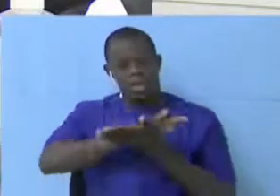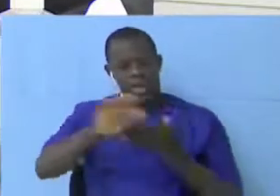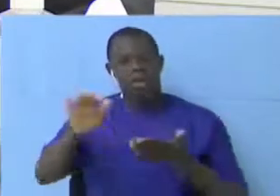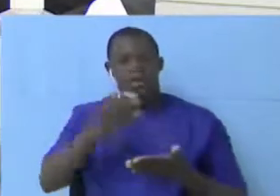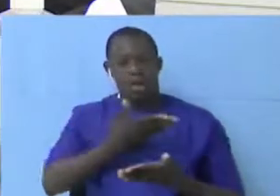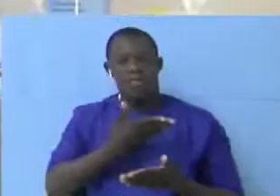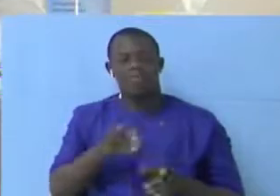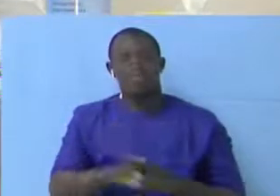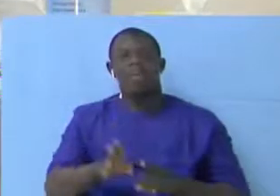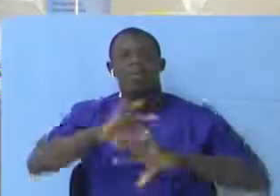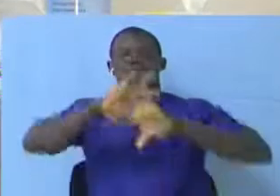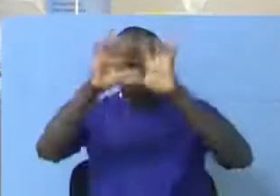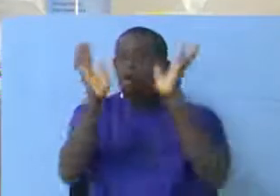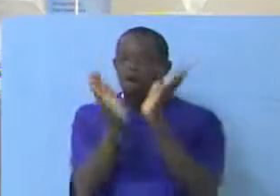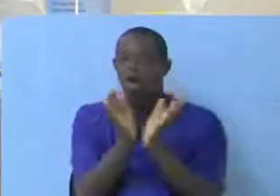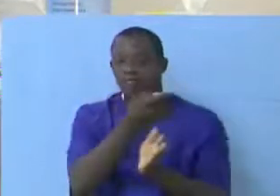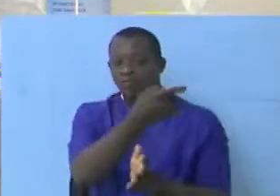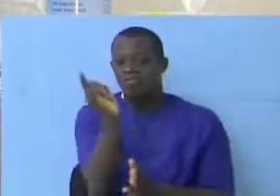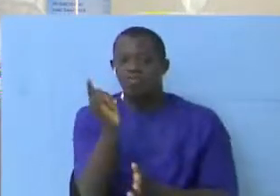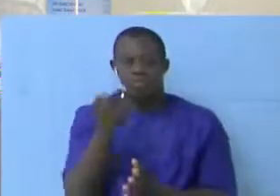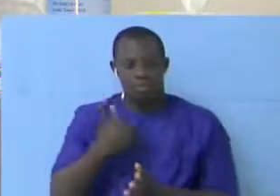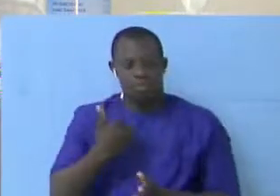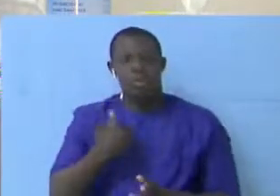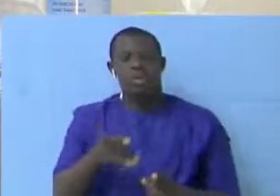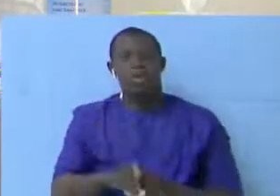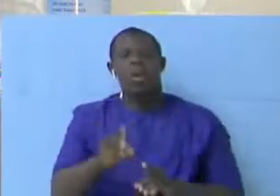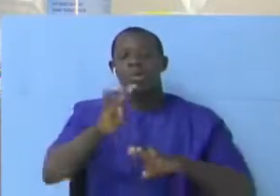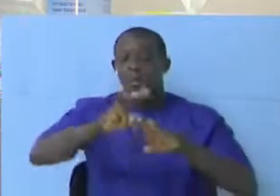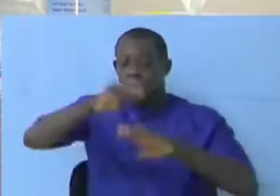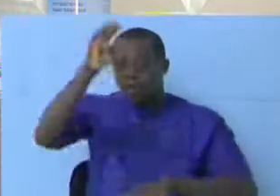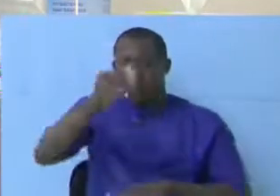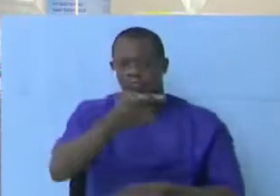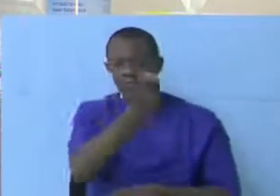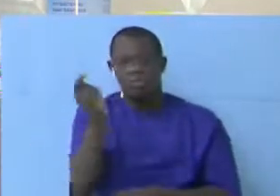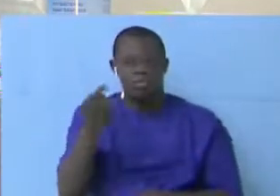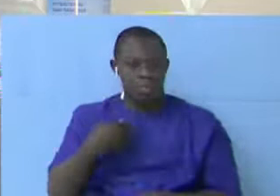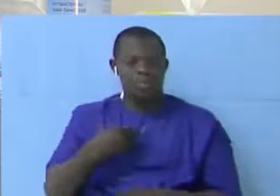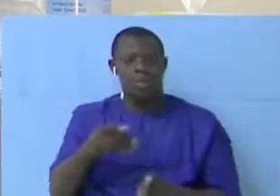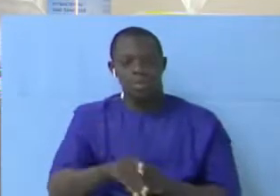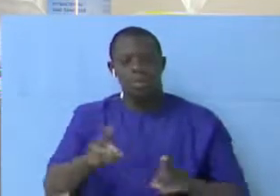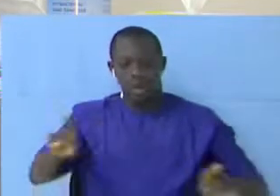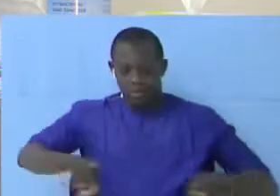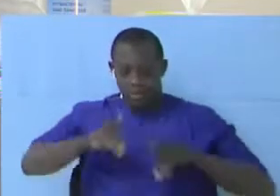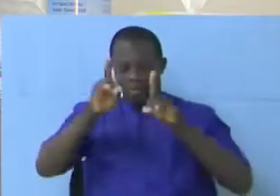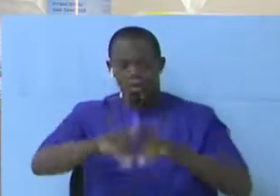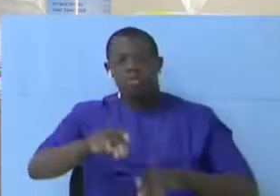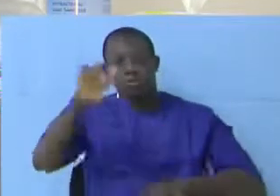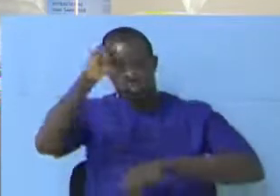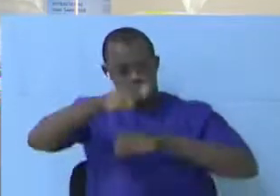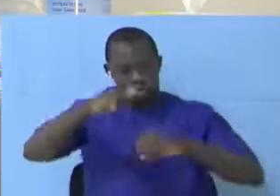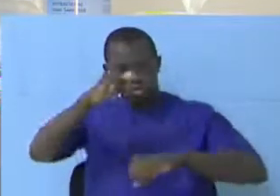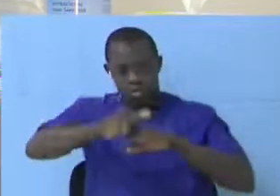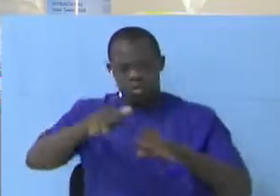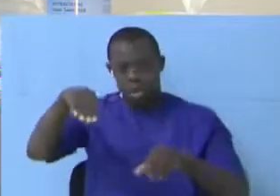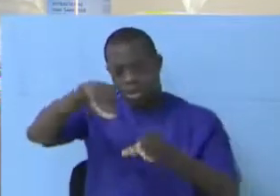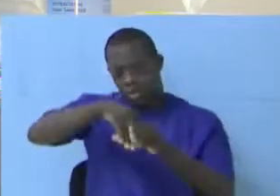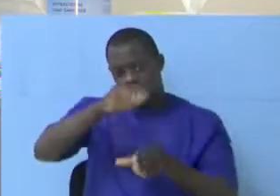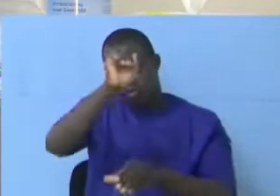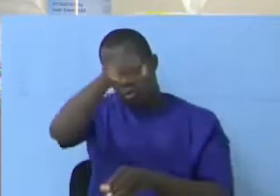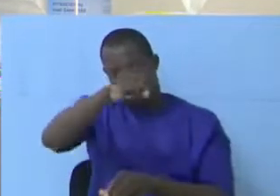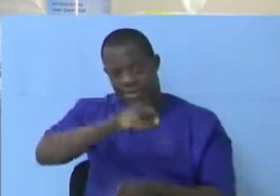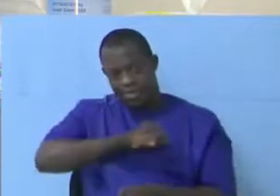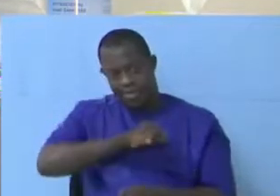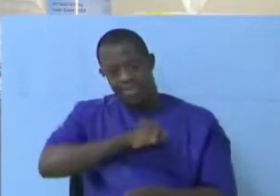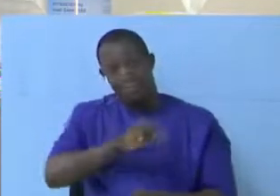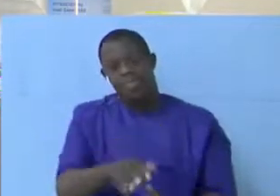All of you, most of you were involved in torture, including yourself. Atol de mo jamal bal kono je hani defa kunno be jay da bula tajirinde yakono